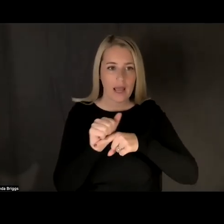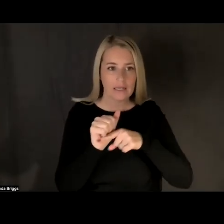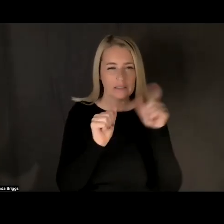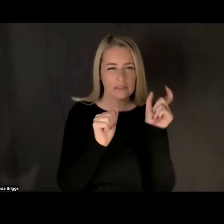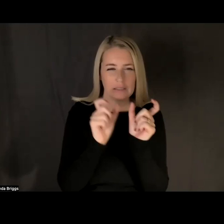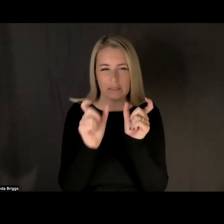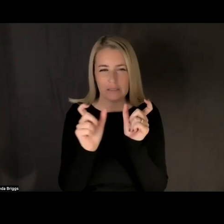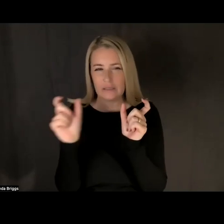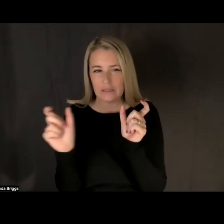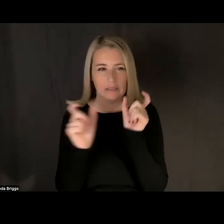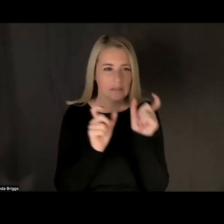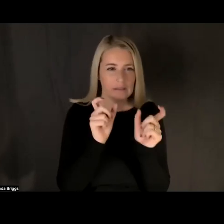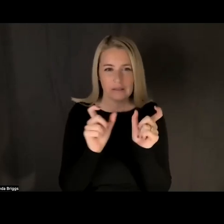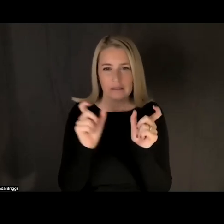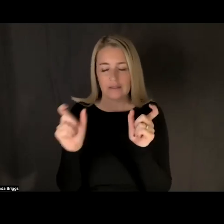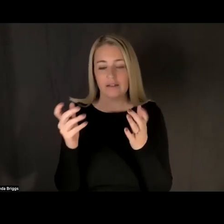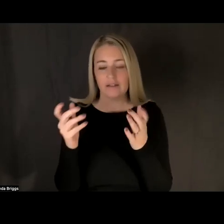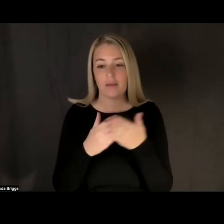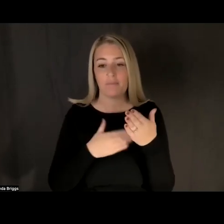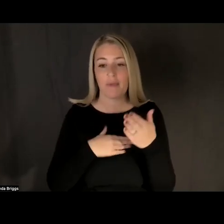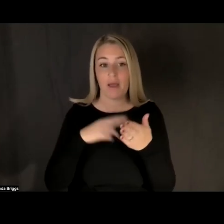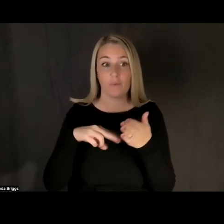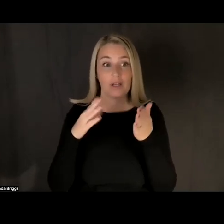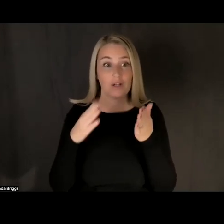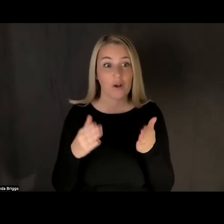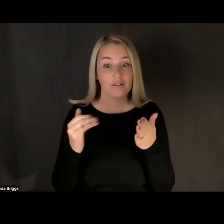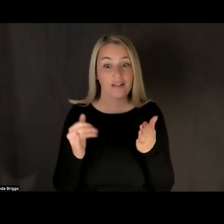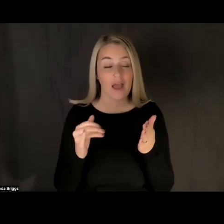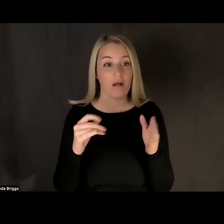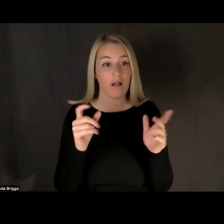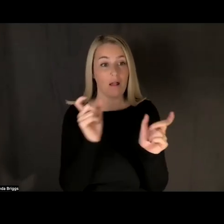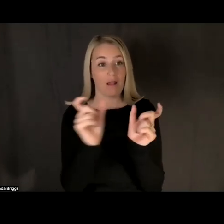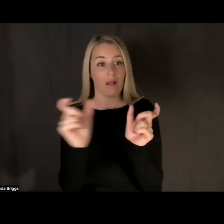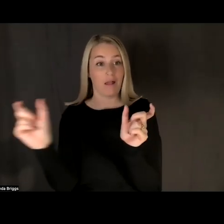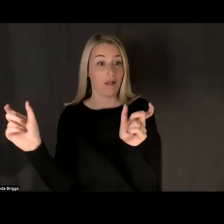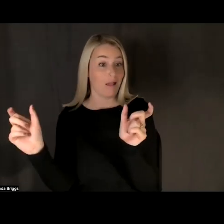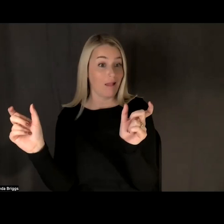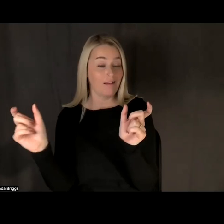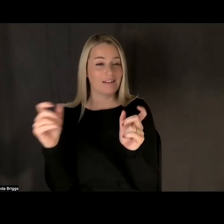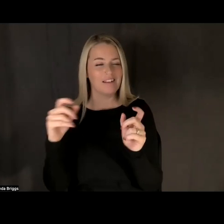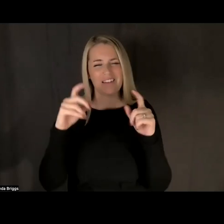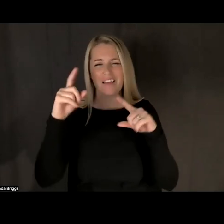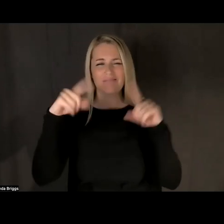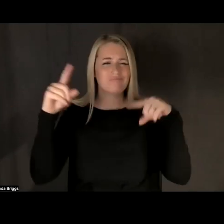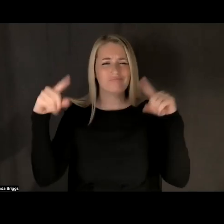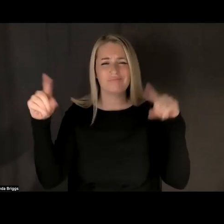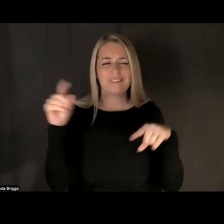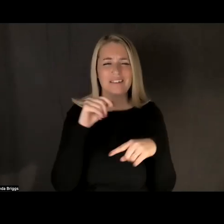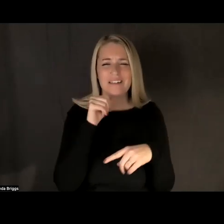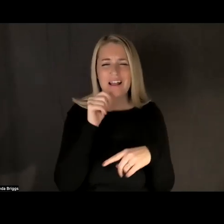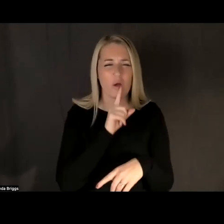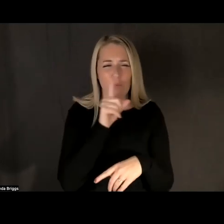I'm now putting these syllables together. We do nonsense words. It doesn't have to be a real word. We want